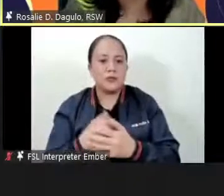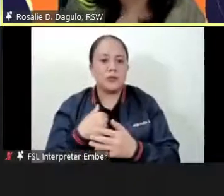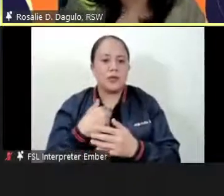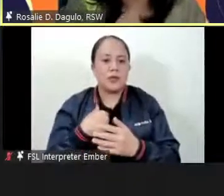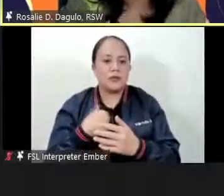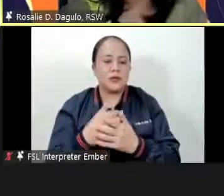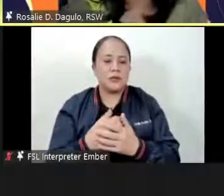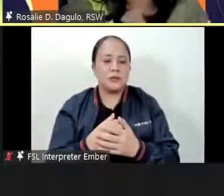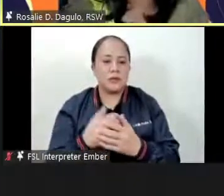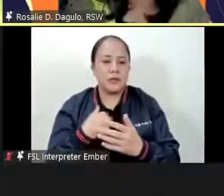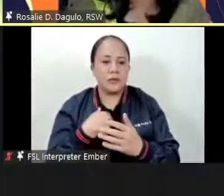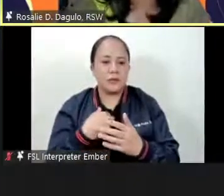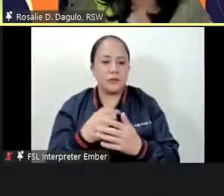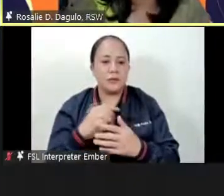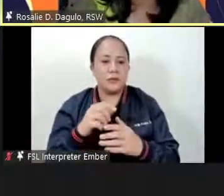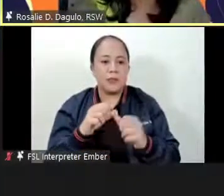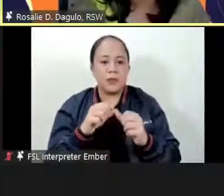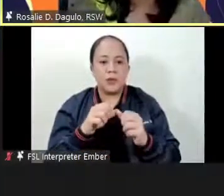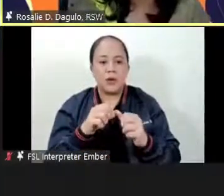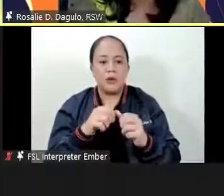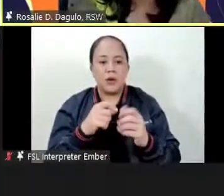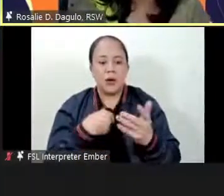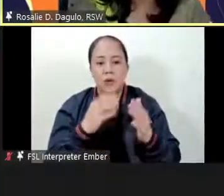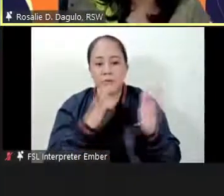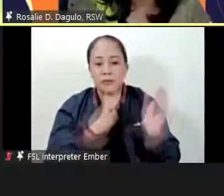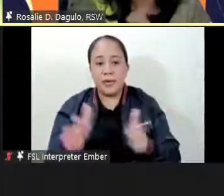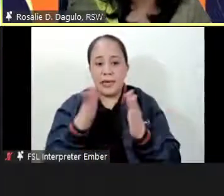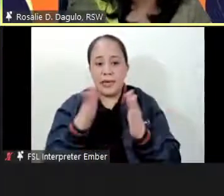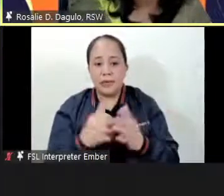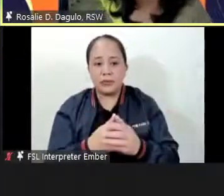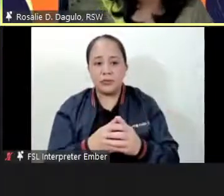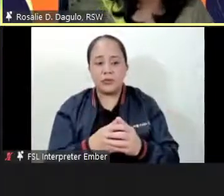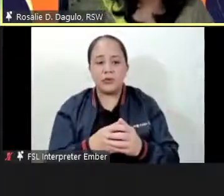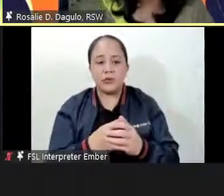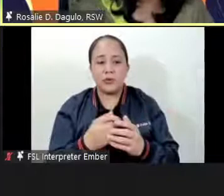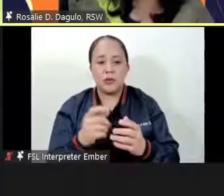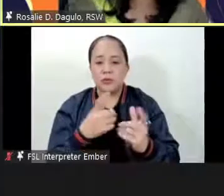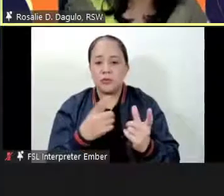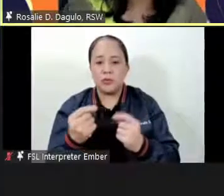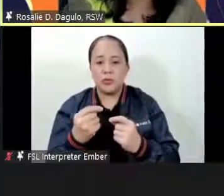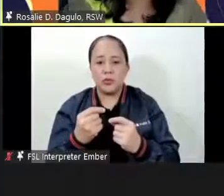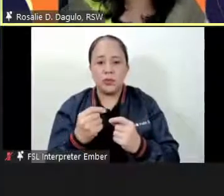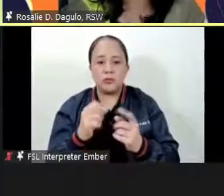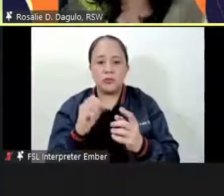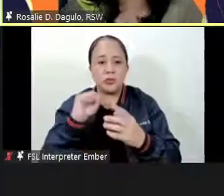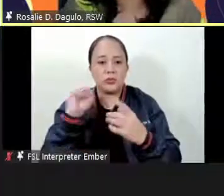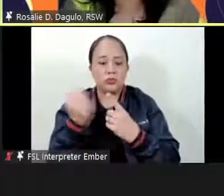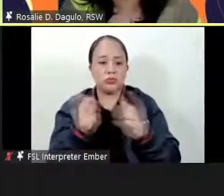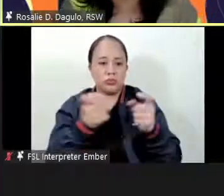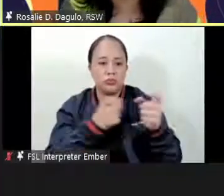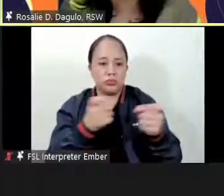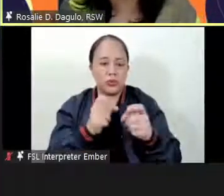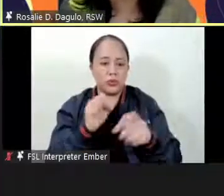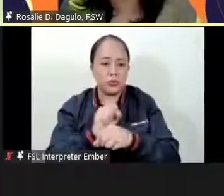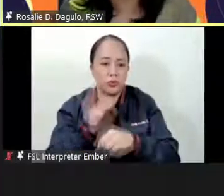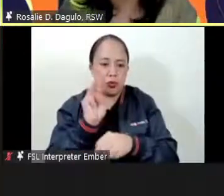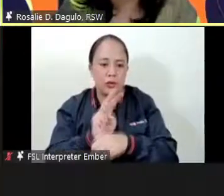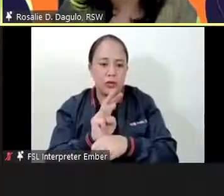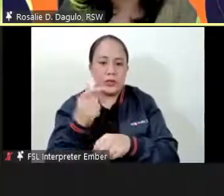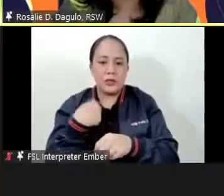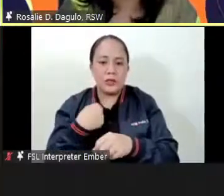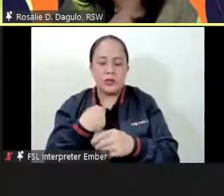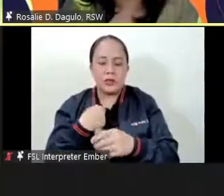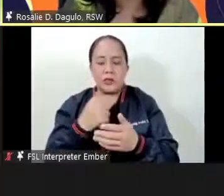embedded in the case management process undertaken by the social workers. And the social workers undertake careful steps of